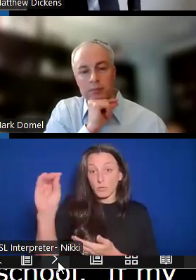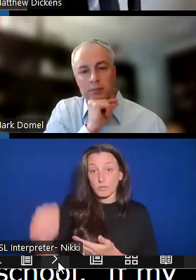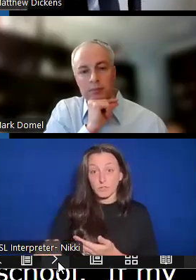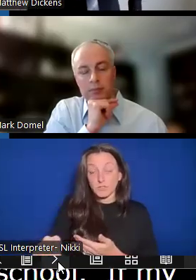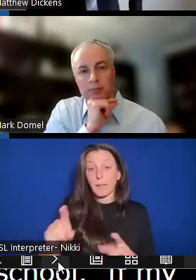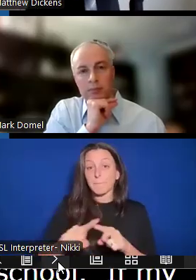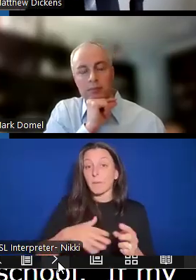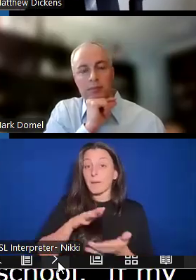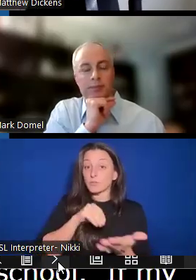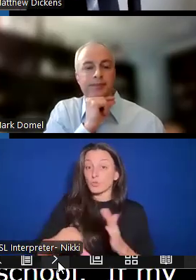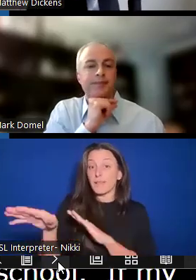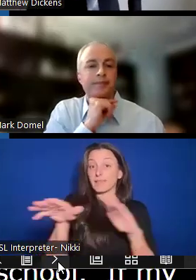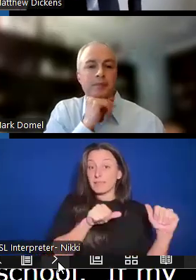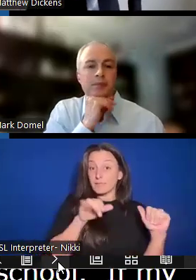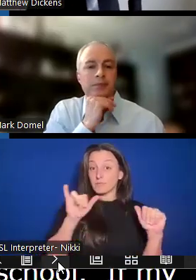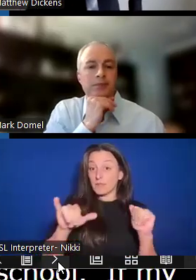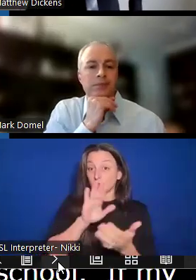private school